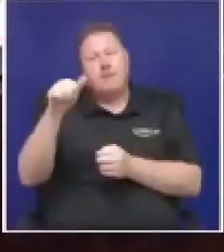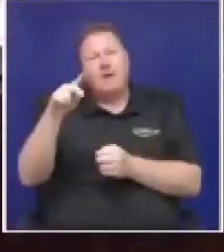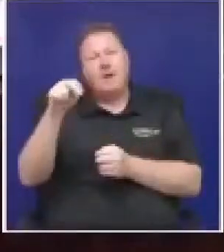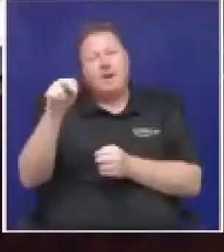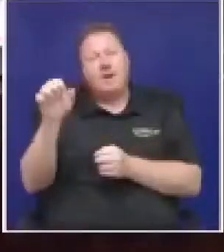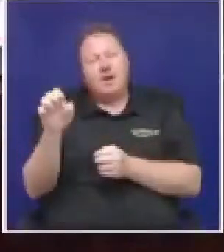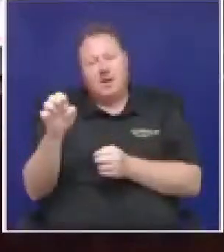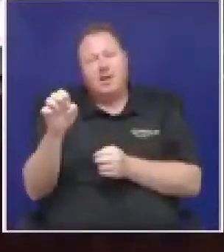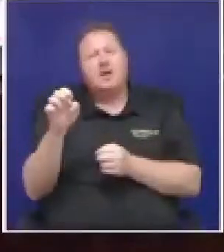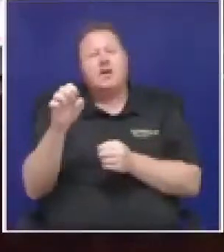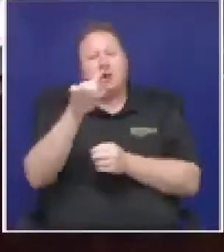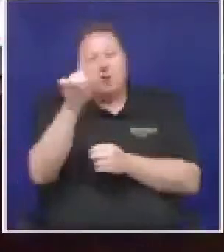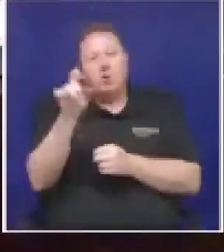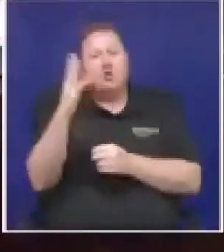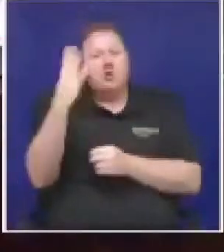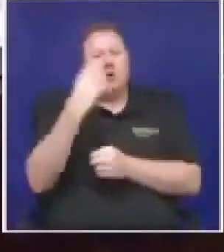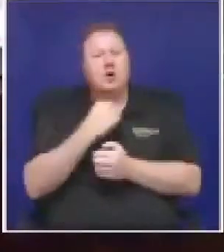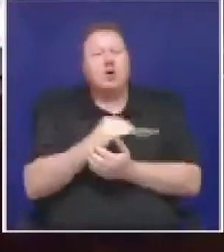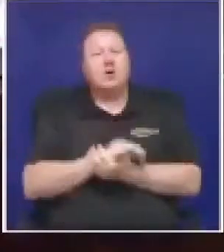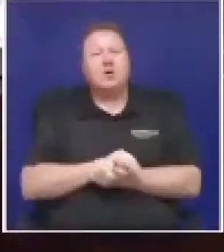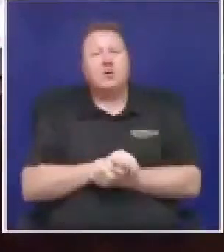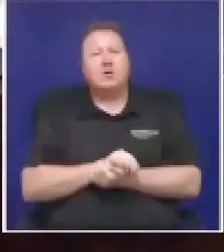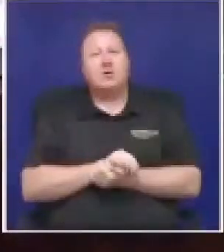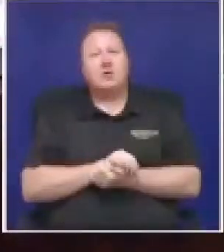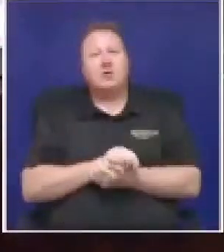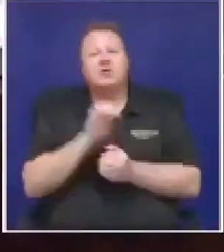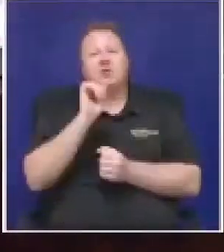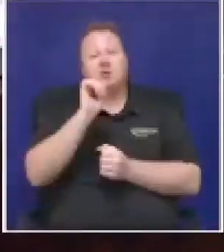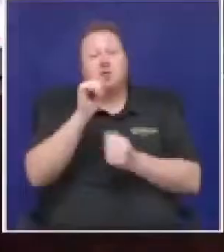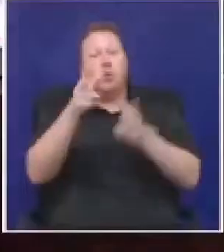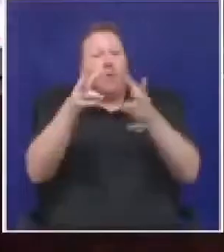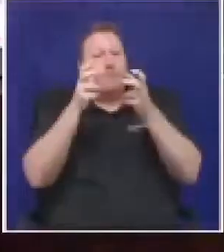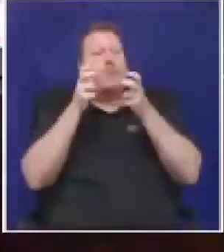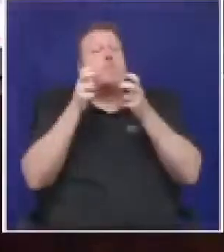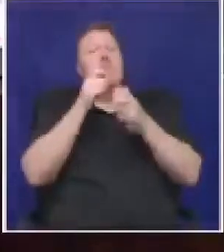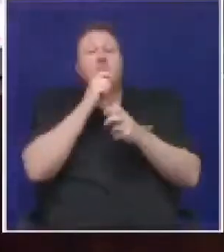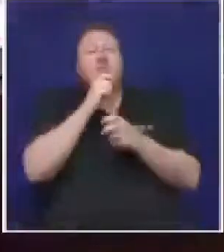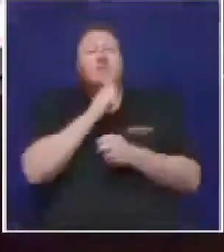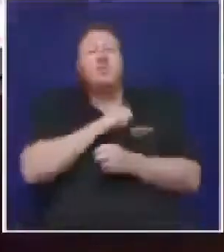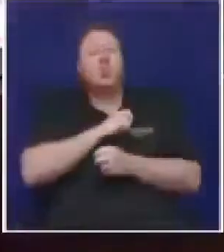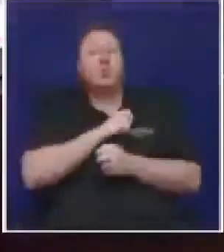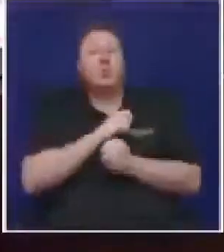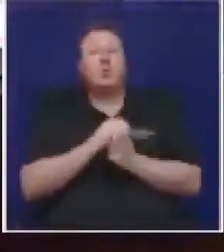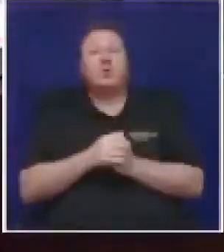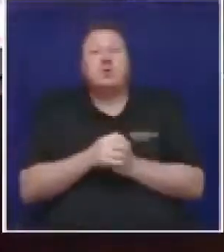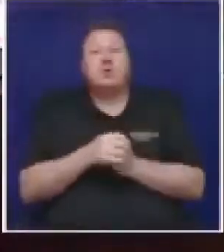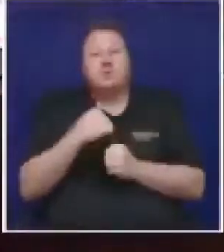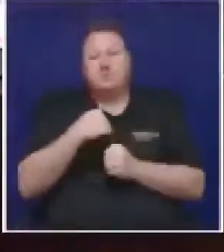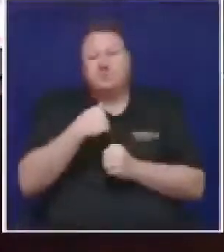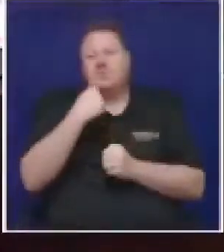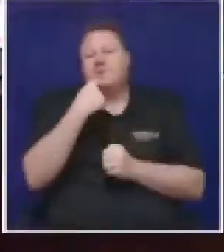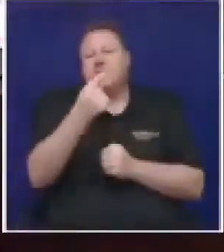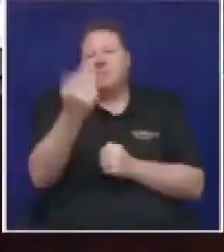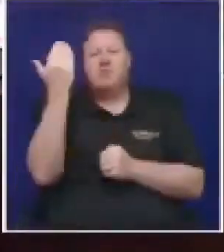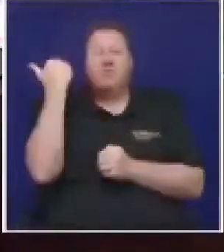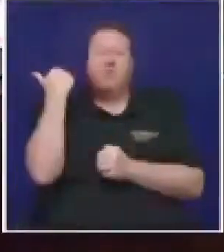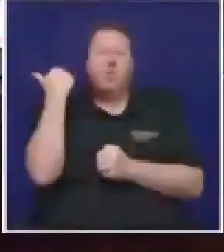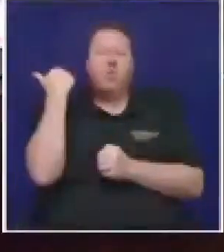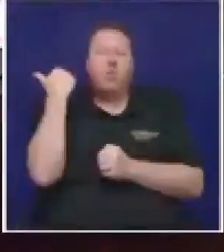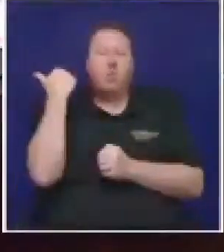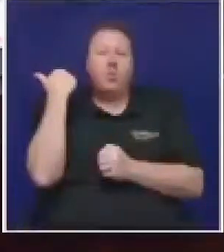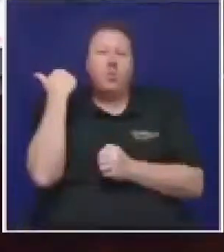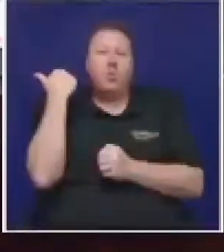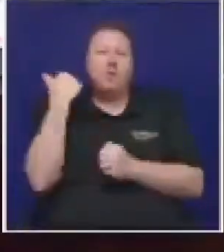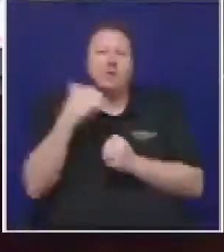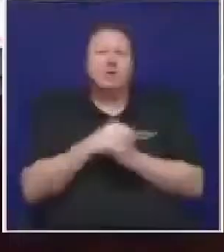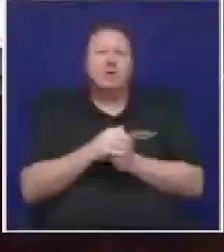question. Your observation is correct. I did say earlier that there